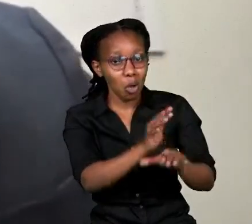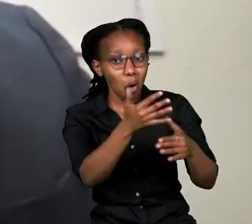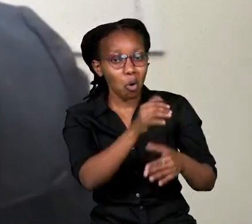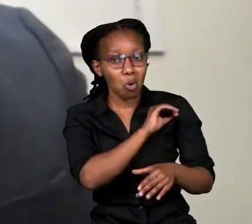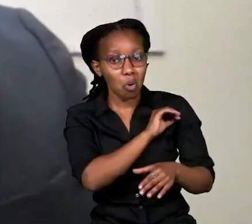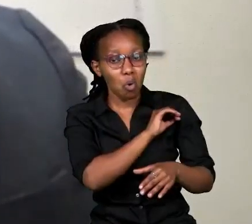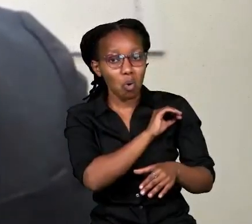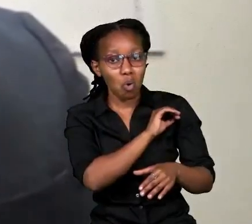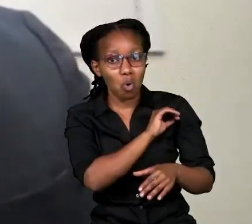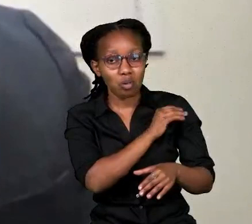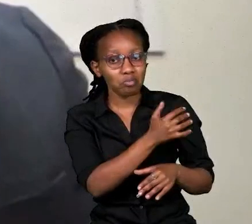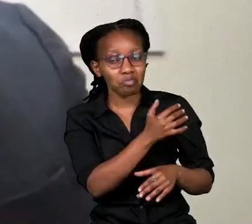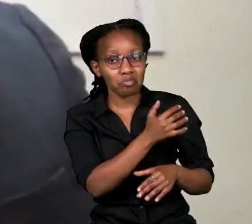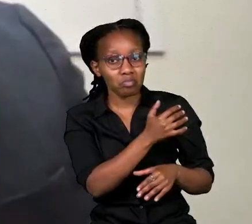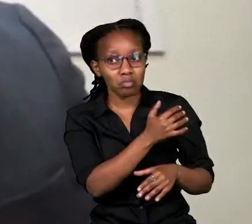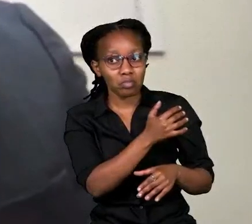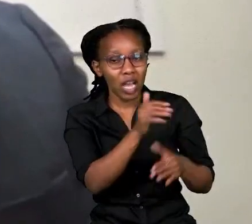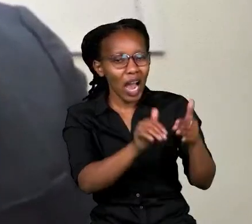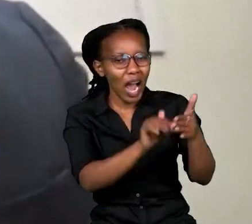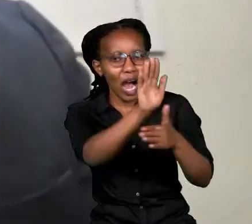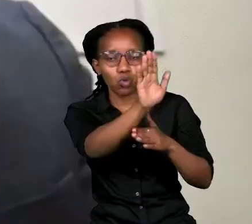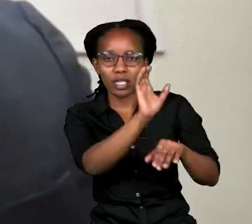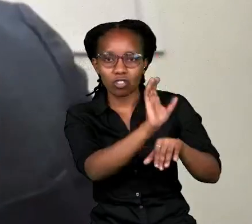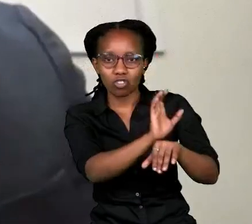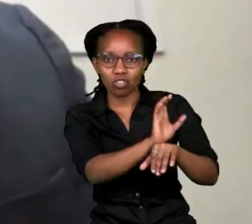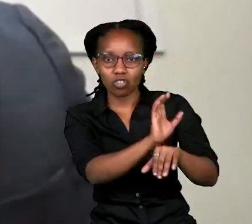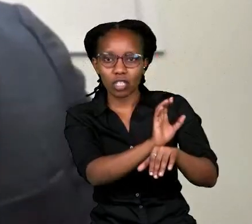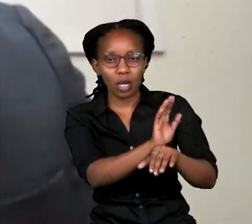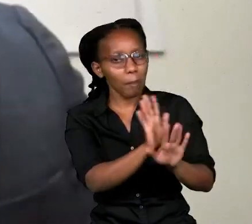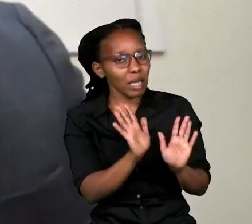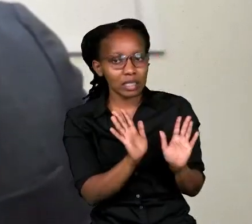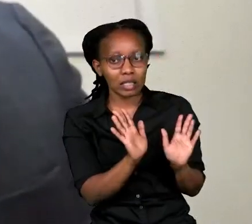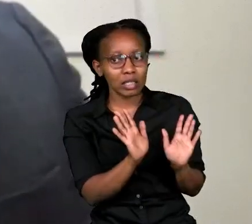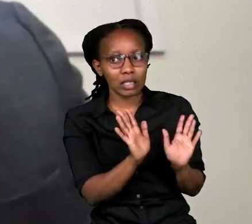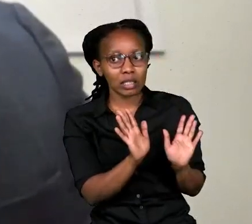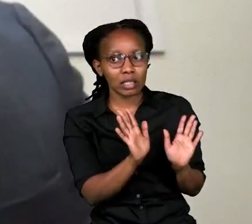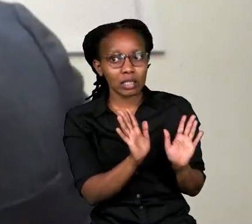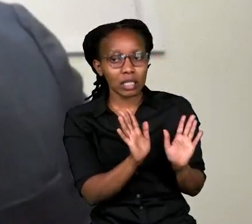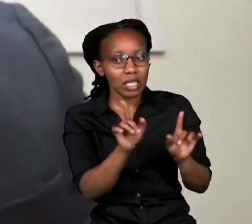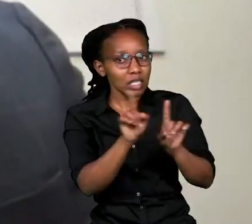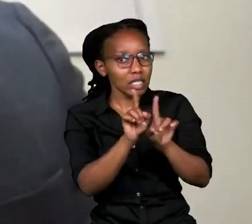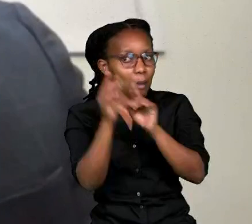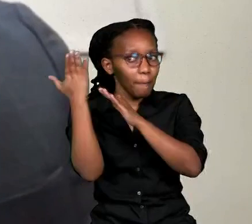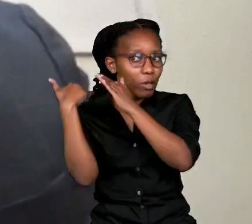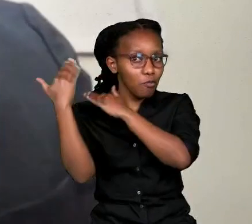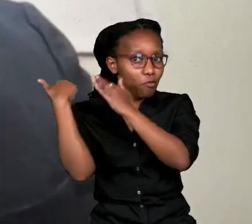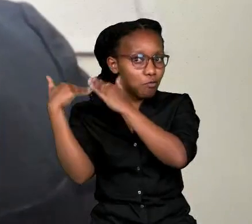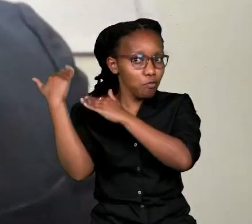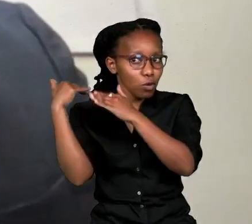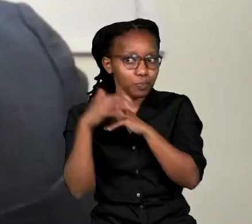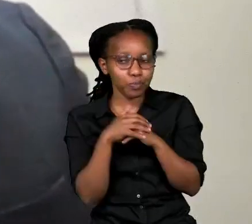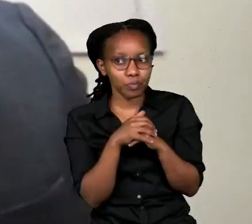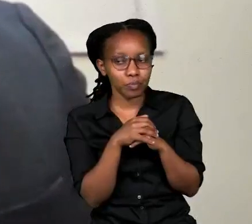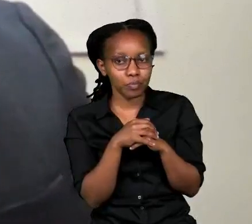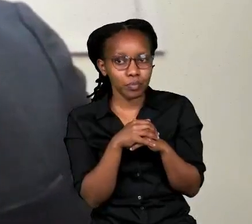own, you know, have their own meetings outside the precincts of the church as it was before. All right. Let me say something